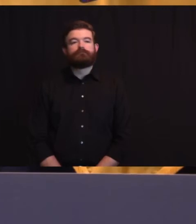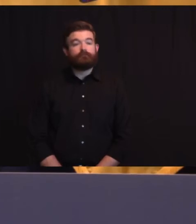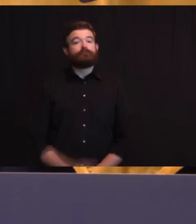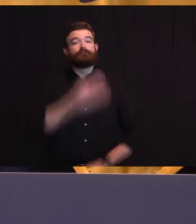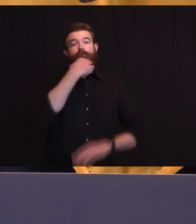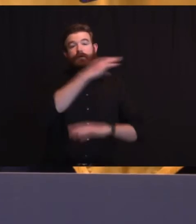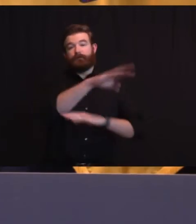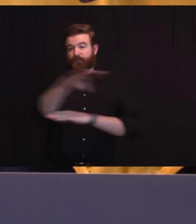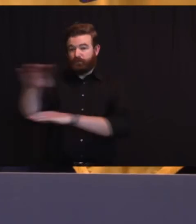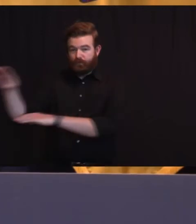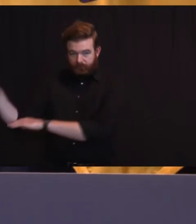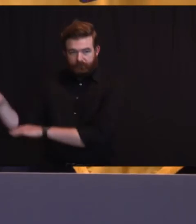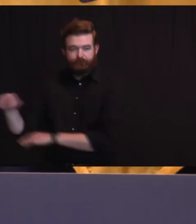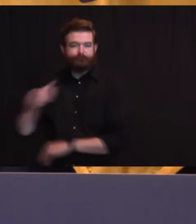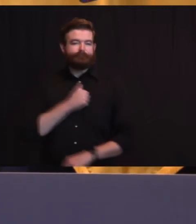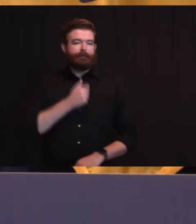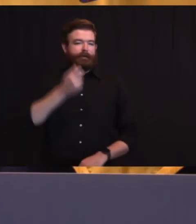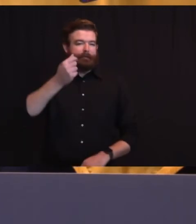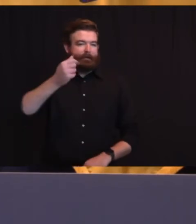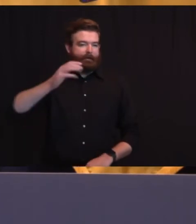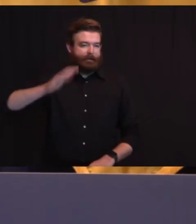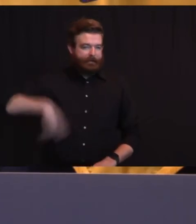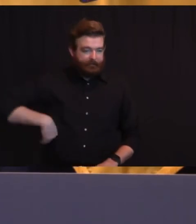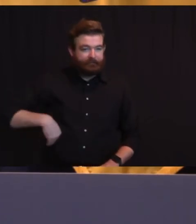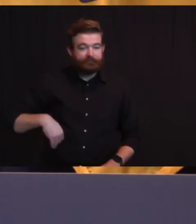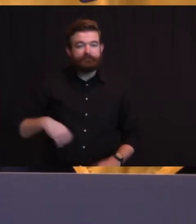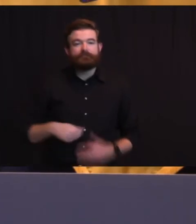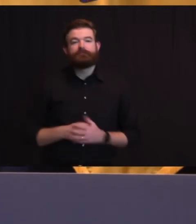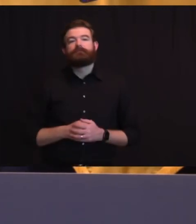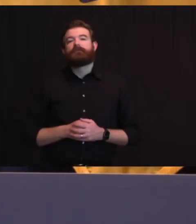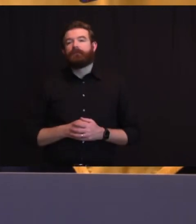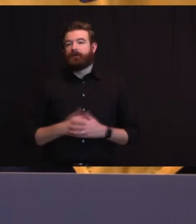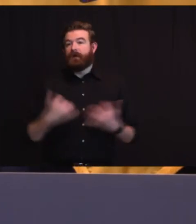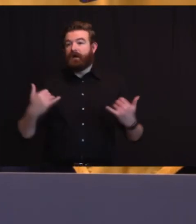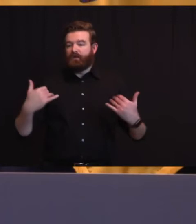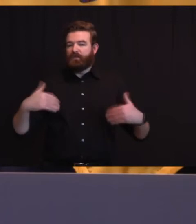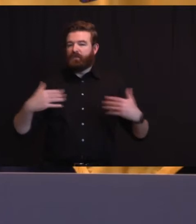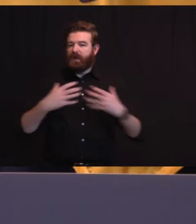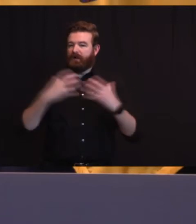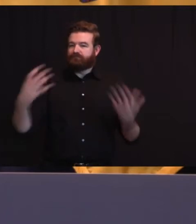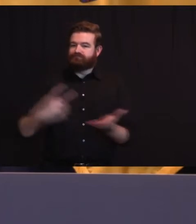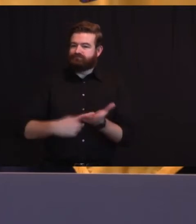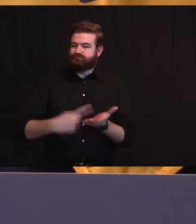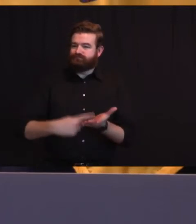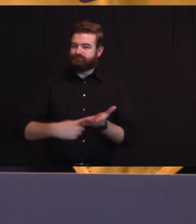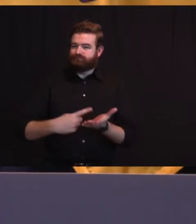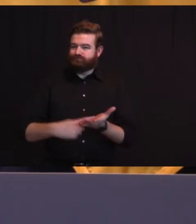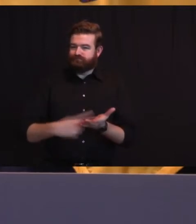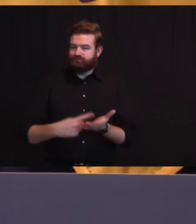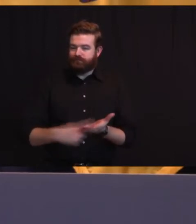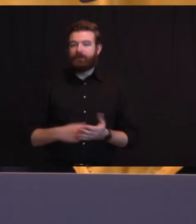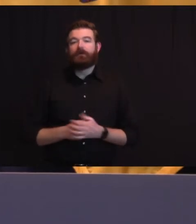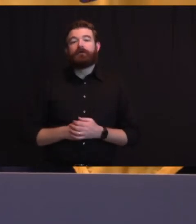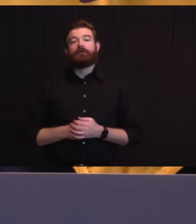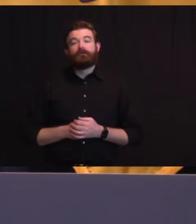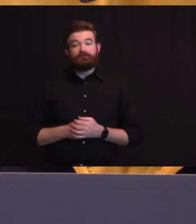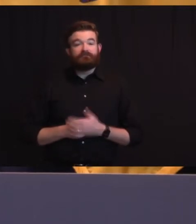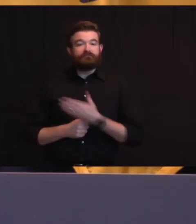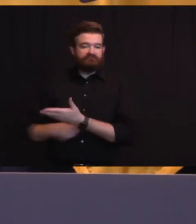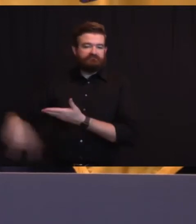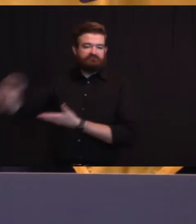Good afternoon, everyone. Sorry to be a couple of minutes behind. We have a lot of ground to cover today. I'm honored to be joined by the woman to my right, who needs no introduction, the Commissioner of the Department of Health,